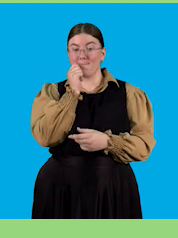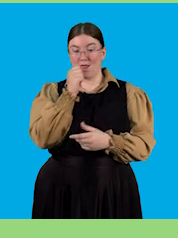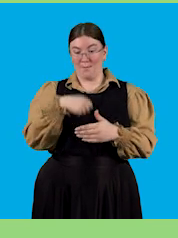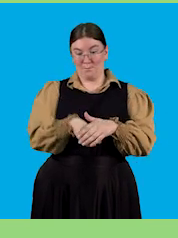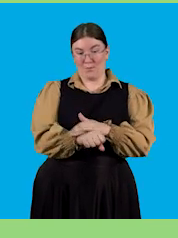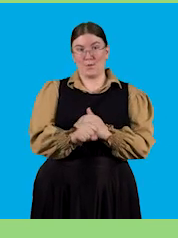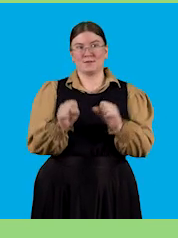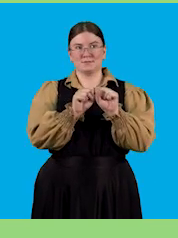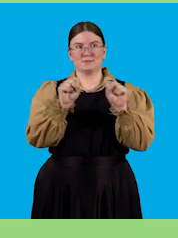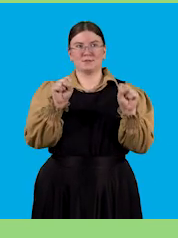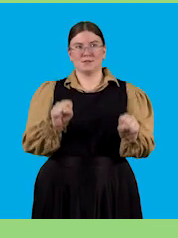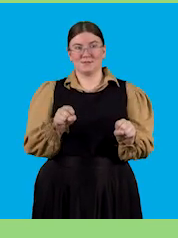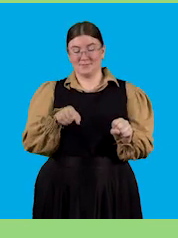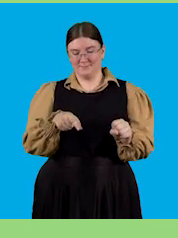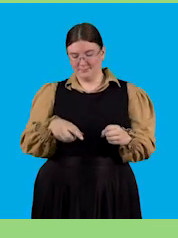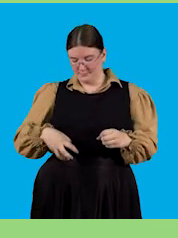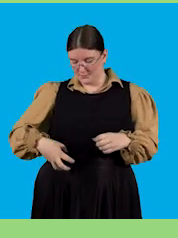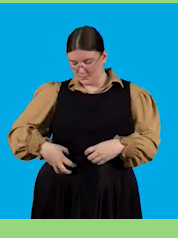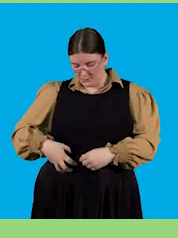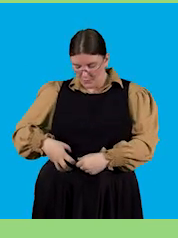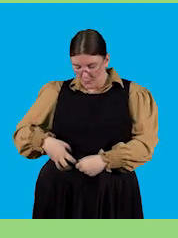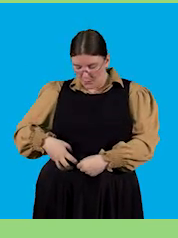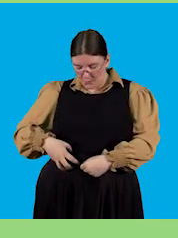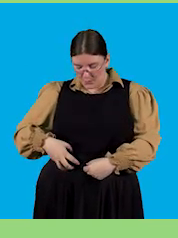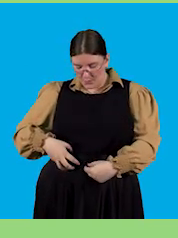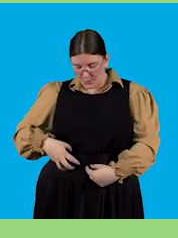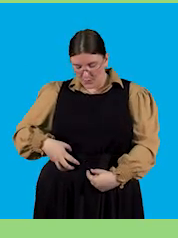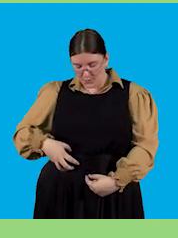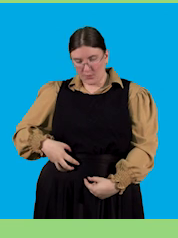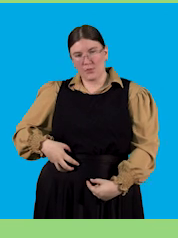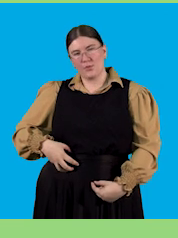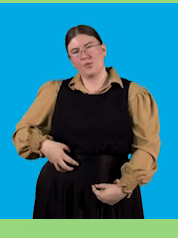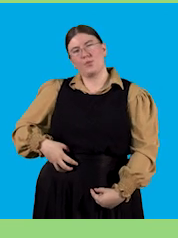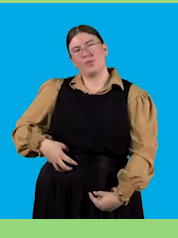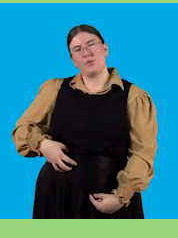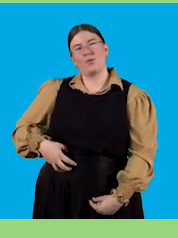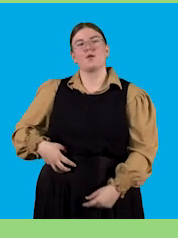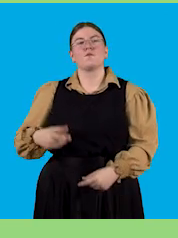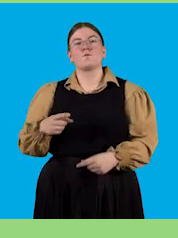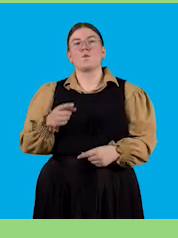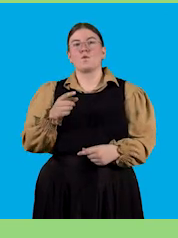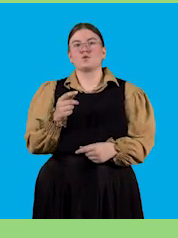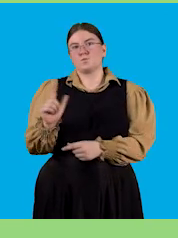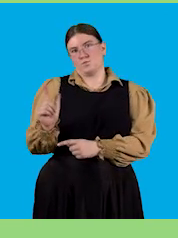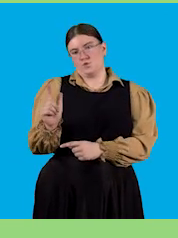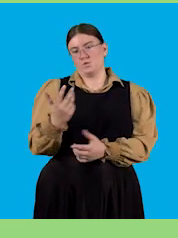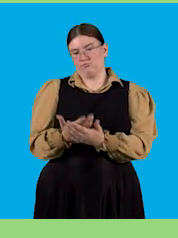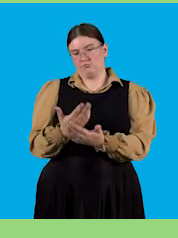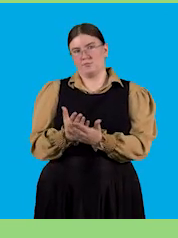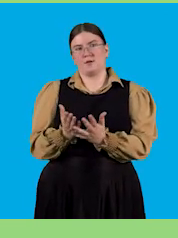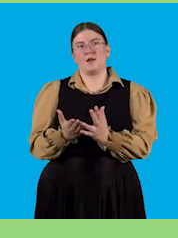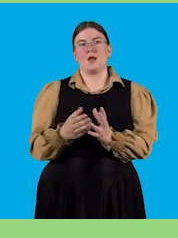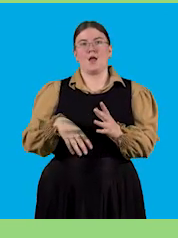system. So this is a thin tube that allows urine to flow from the bladder to the outside. It also